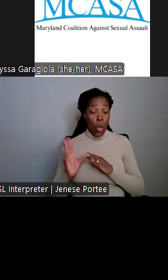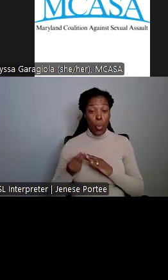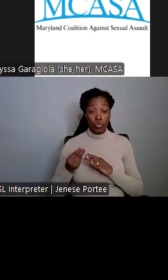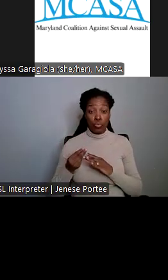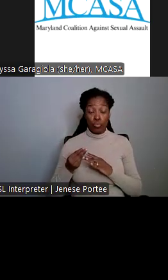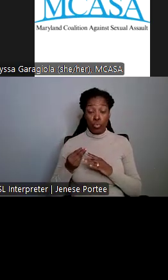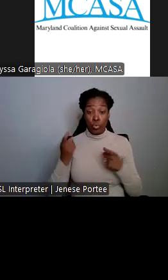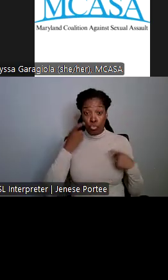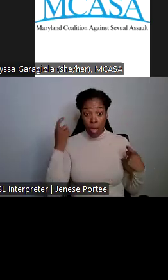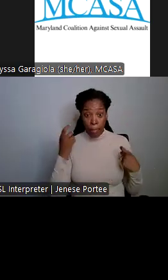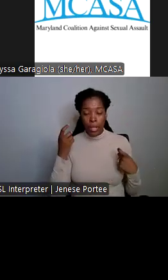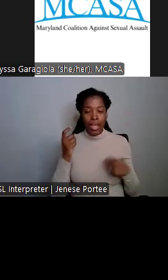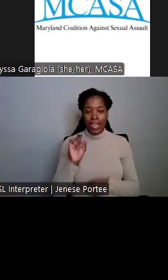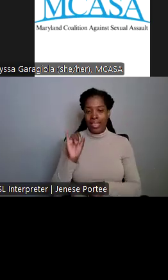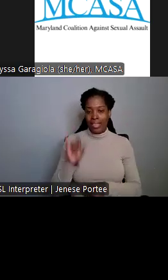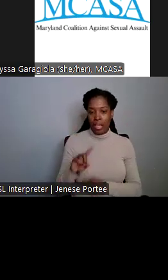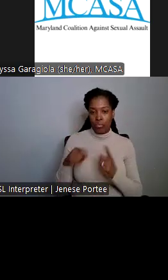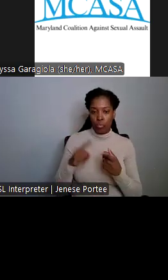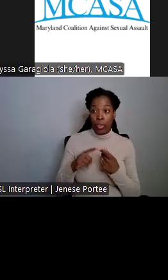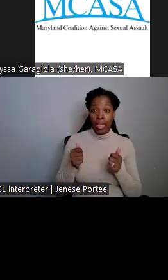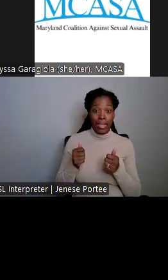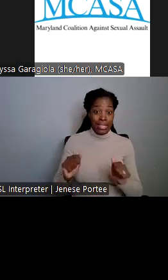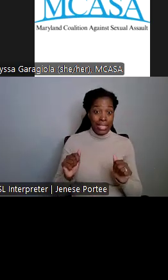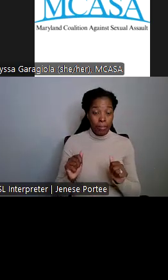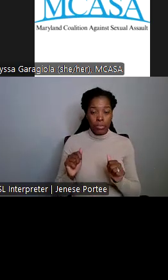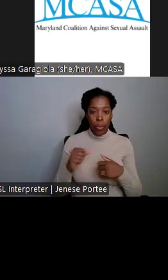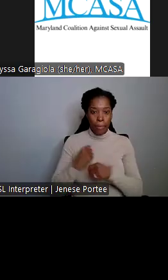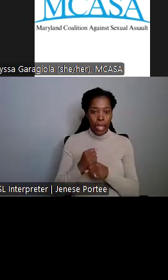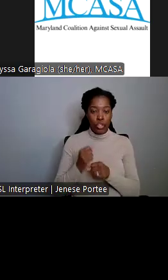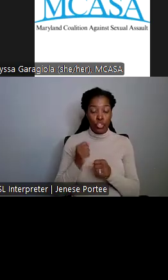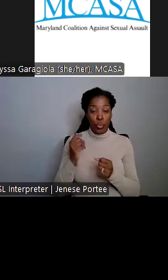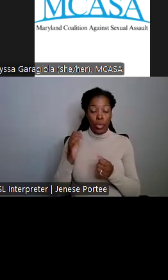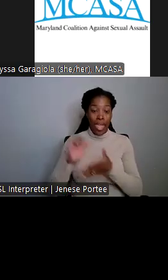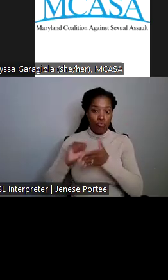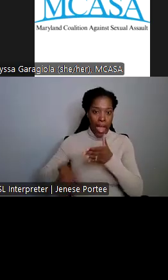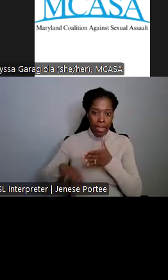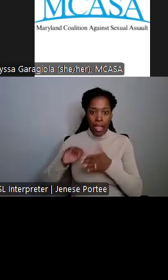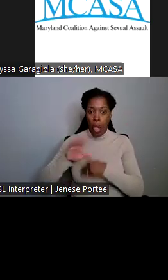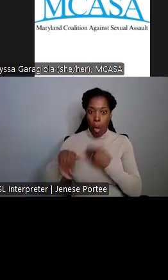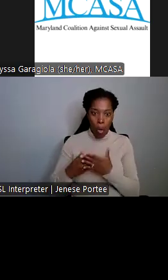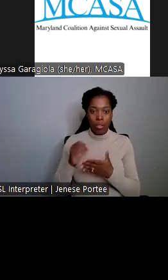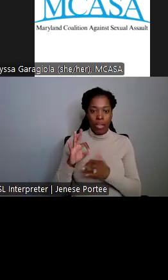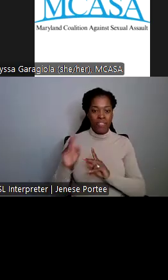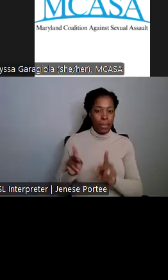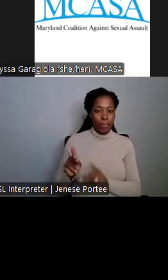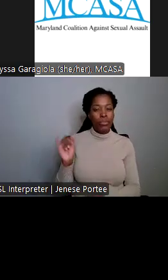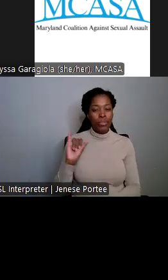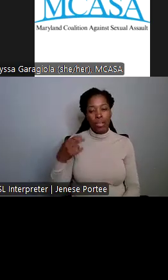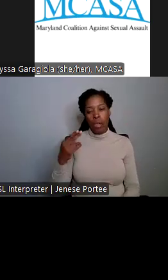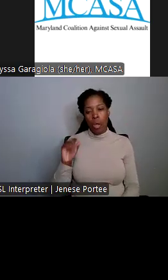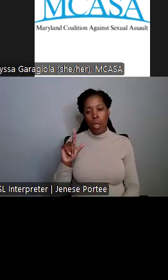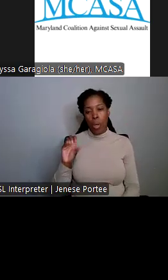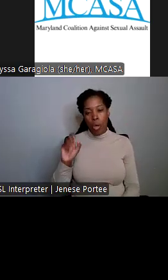all of a people, of a culture or a people. Examples are the Holocaust, treatment of indigenous